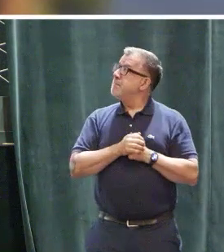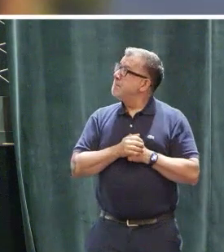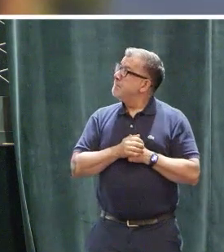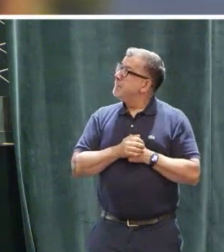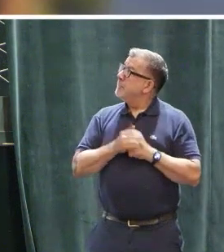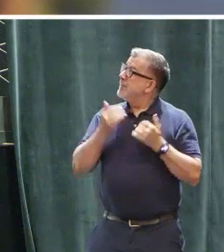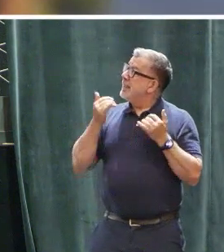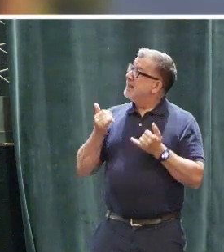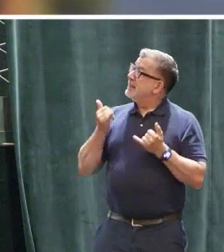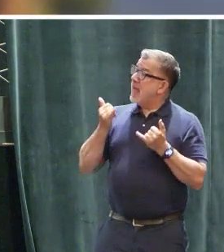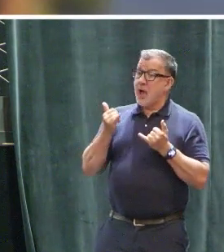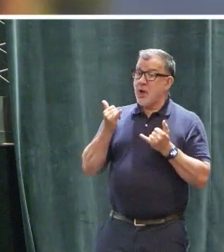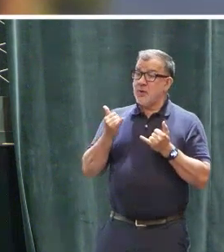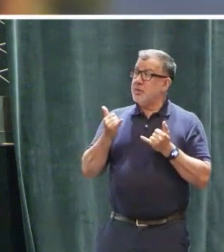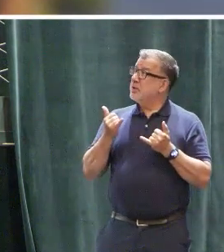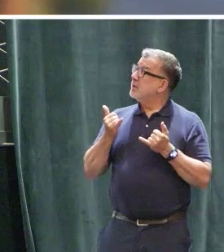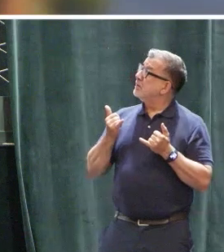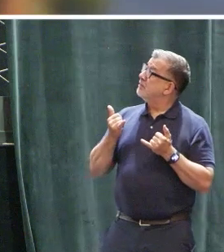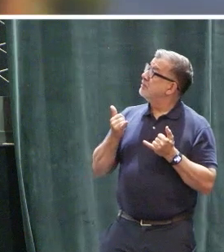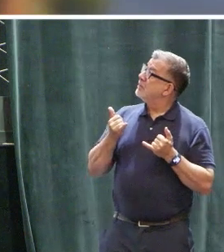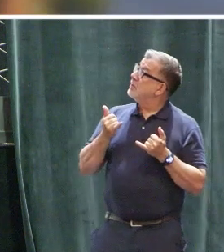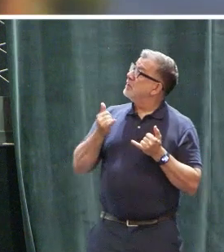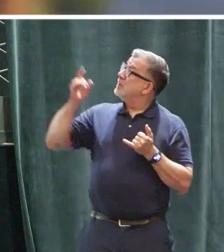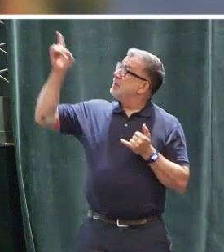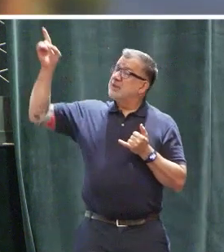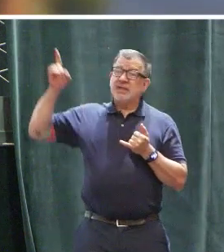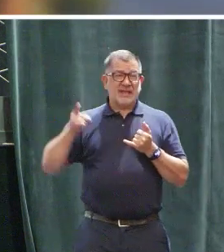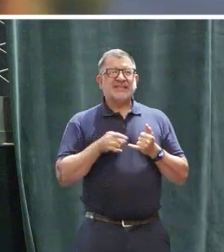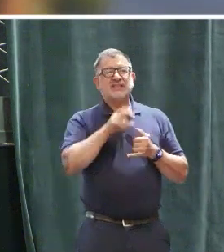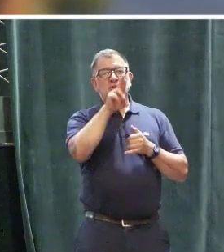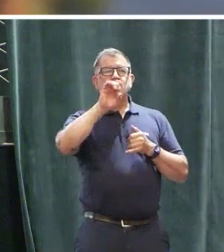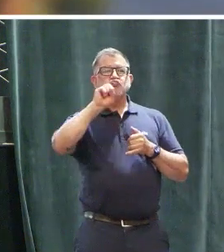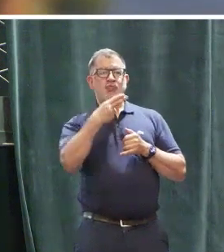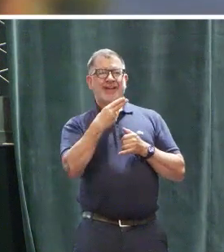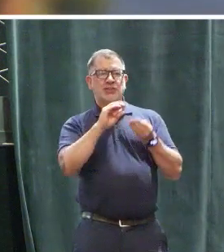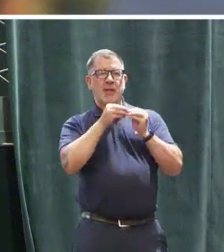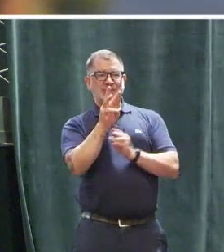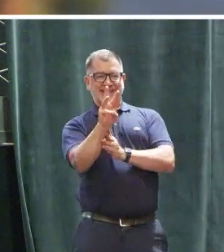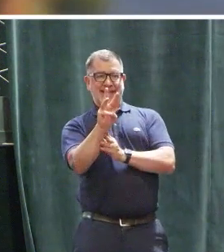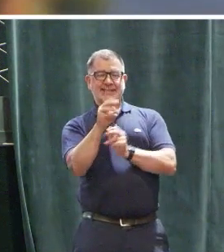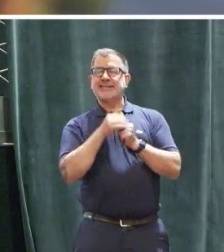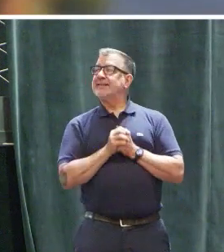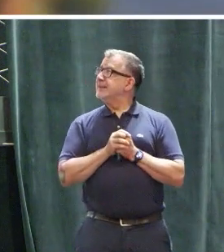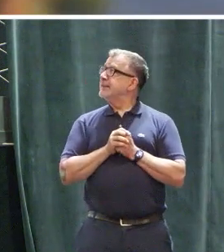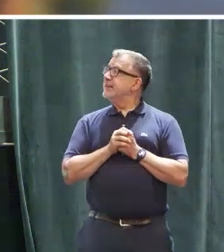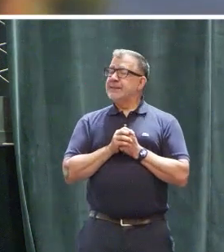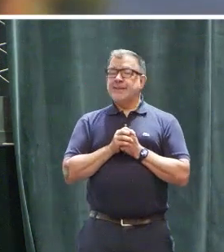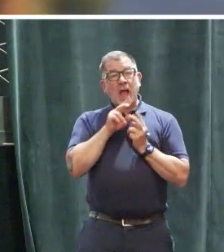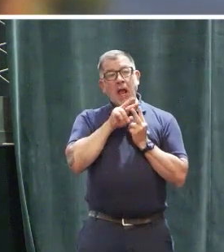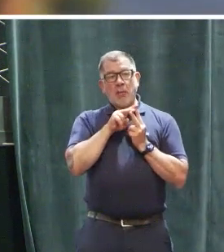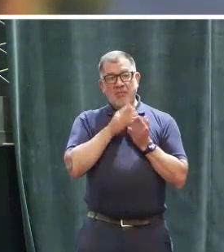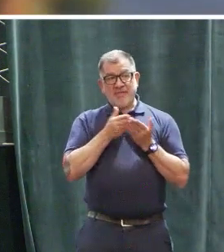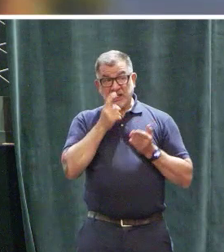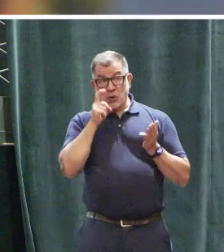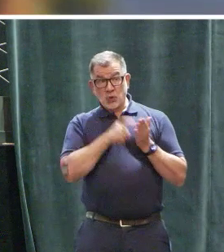And so now we're kind of turning the corner from Reach 5 and moving into Reach 6. A couple of the things that you can see in